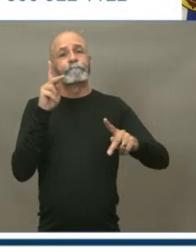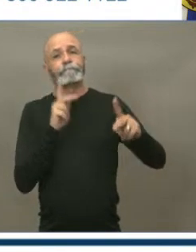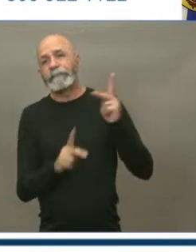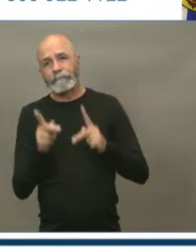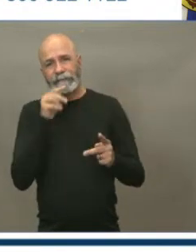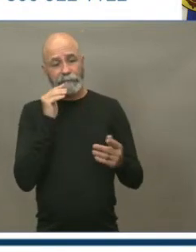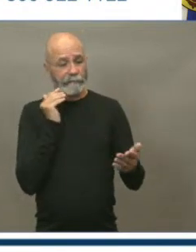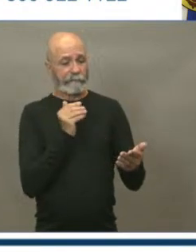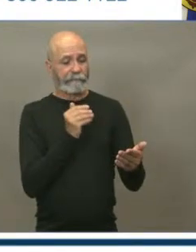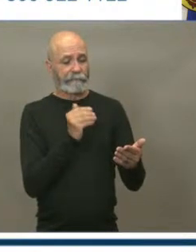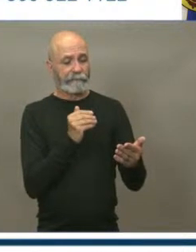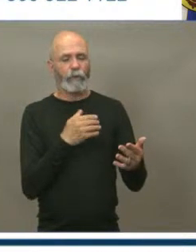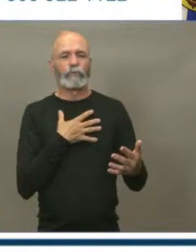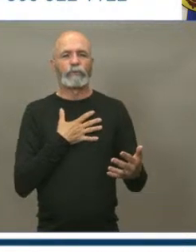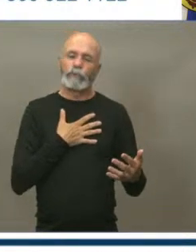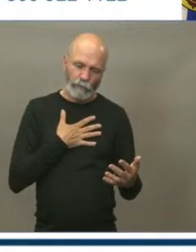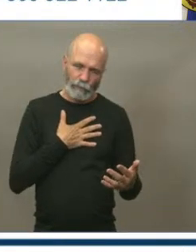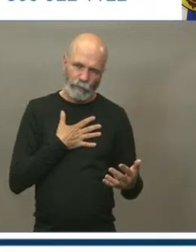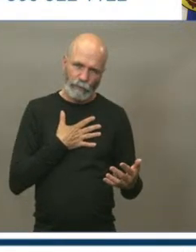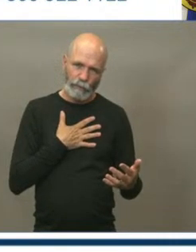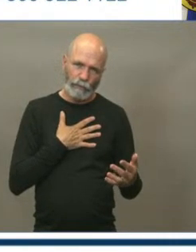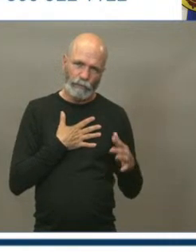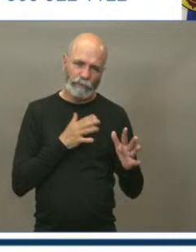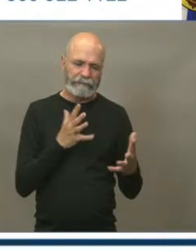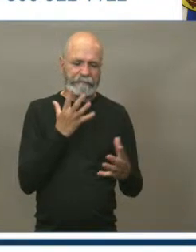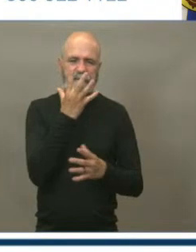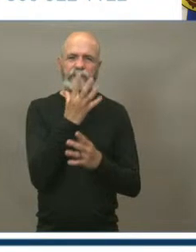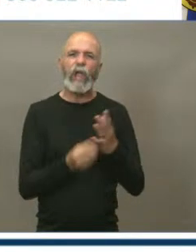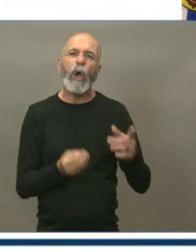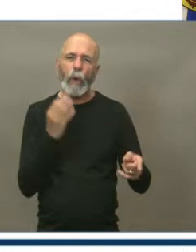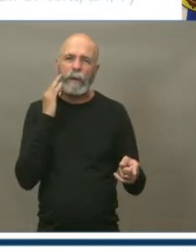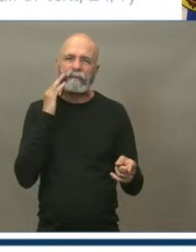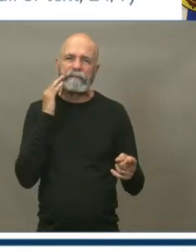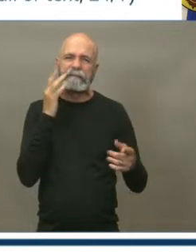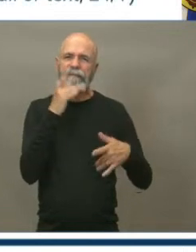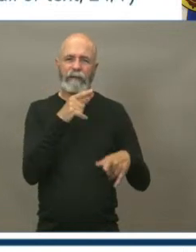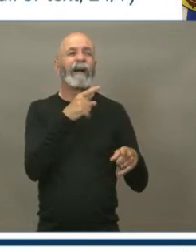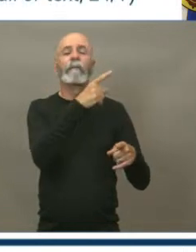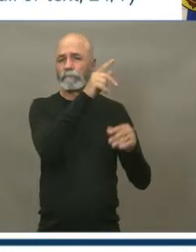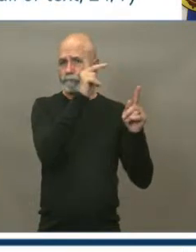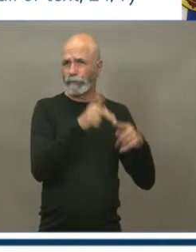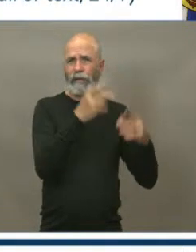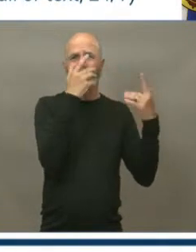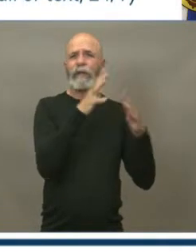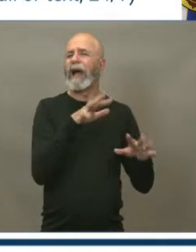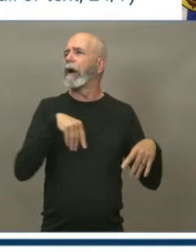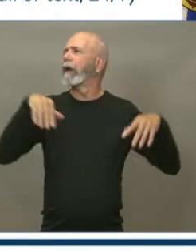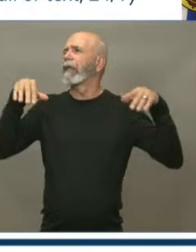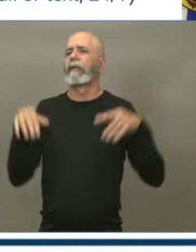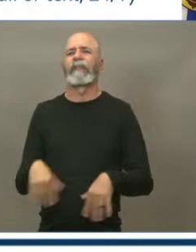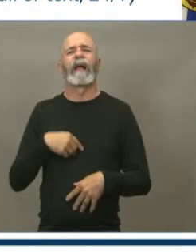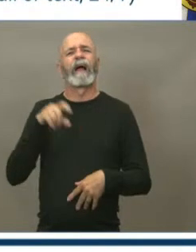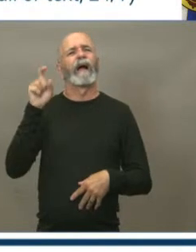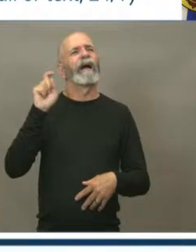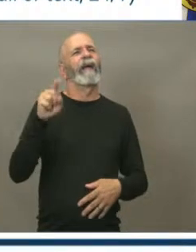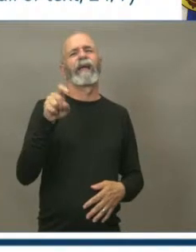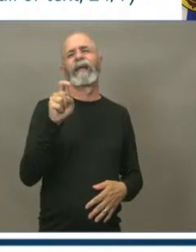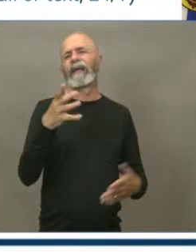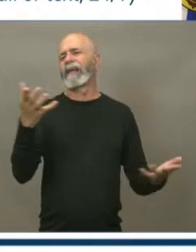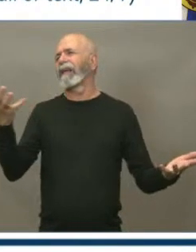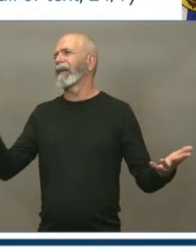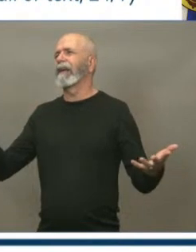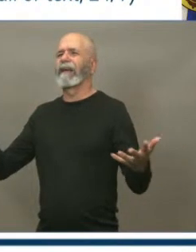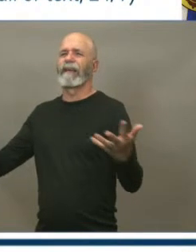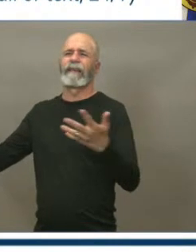province, and this person I'm aware of is out there casting around for truck driving jobs, hoping to get into Nova